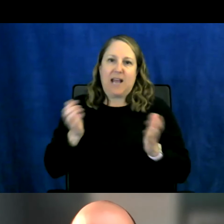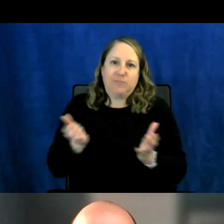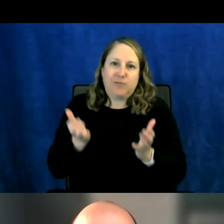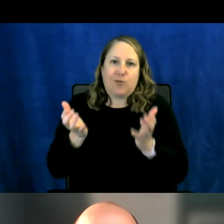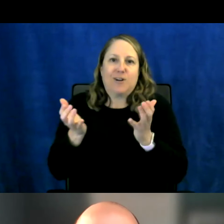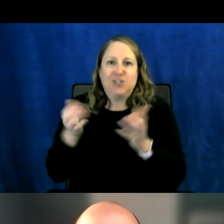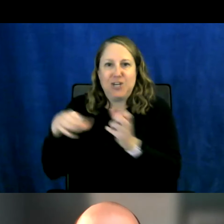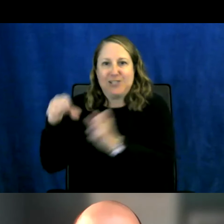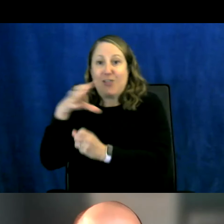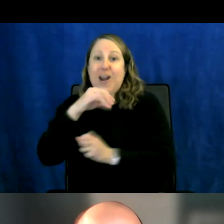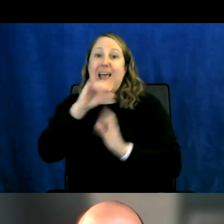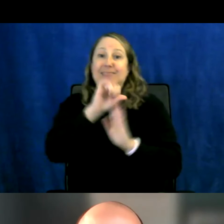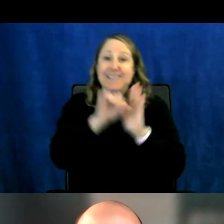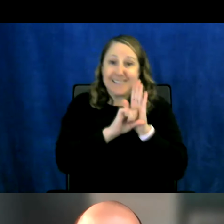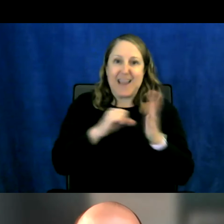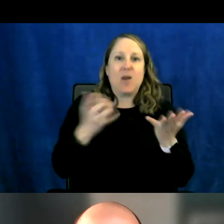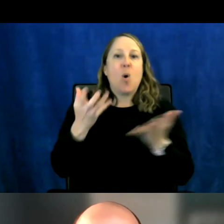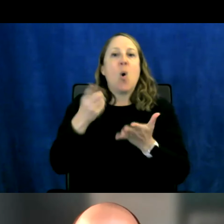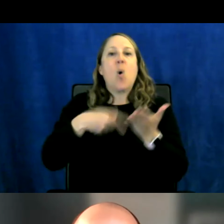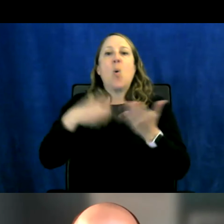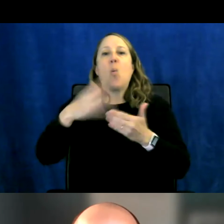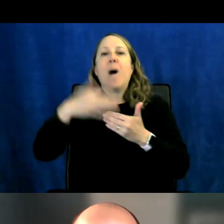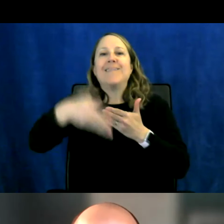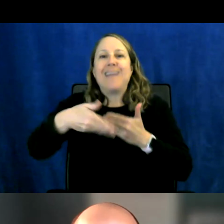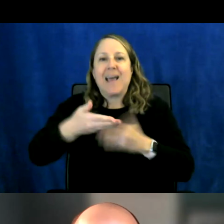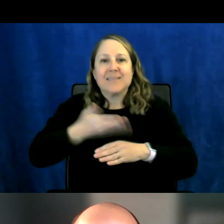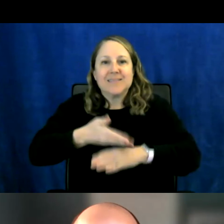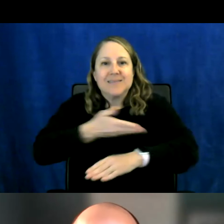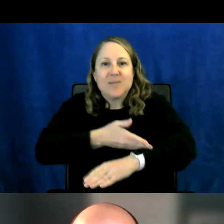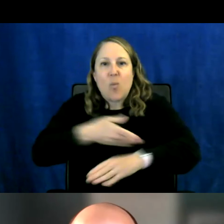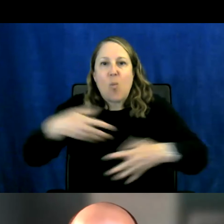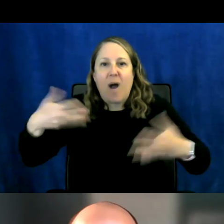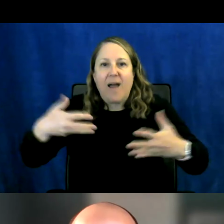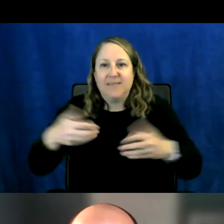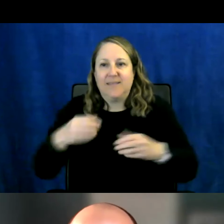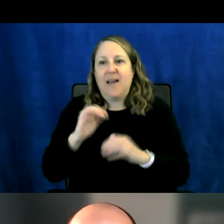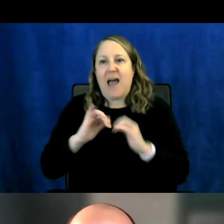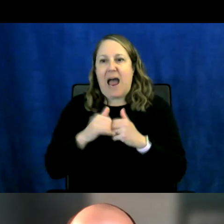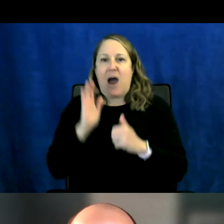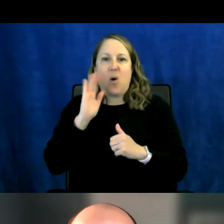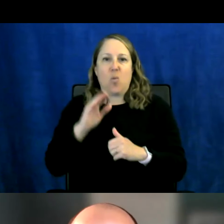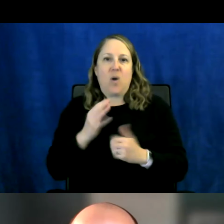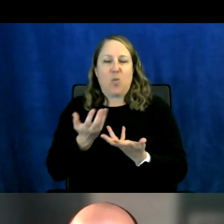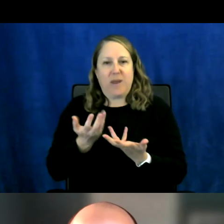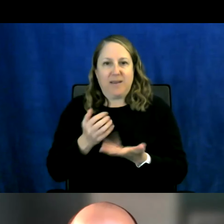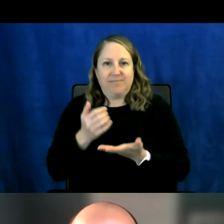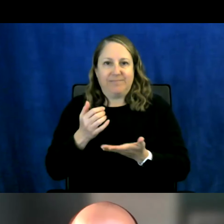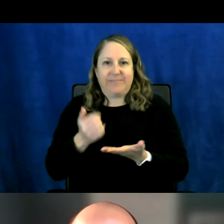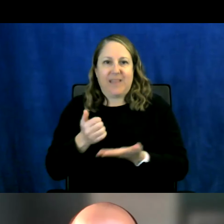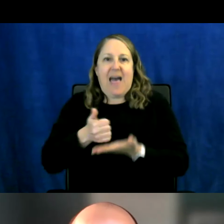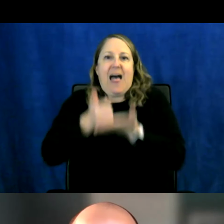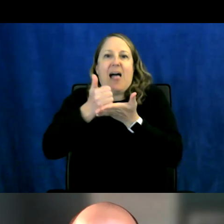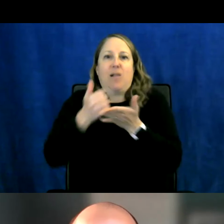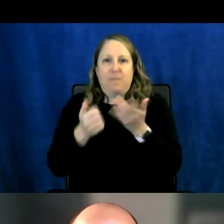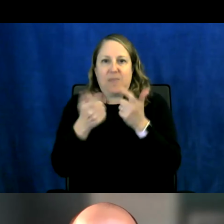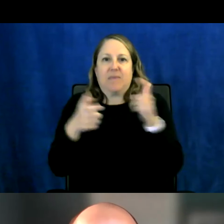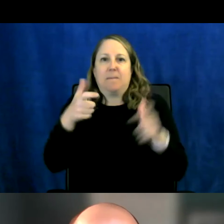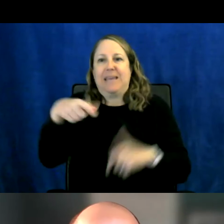say what next will help us meet the greatest needs and take advantage of the best opportunities in front of